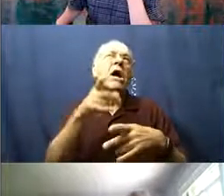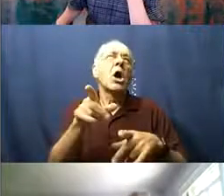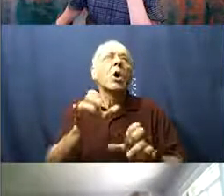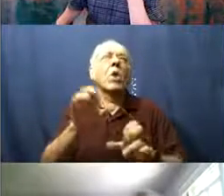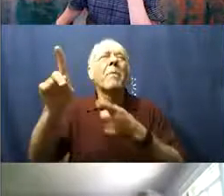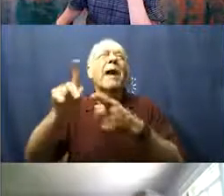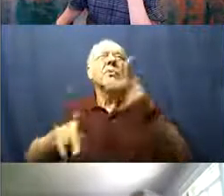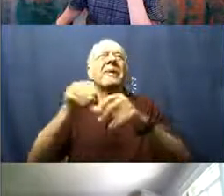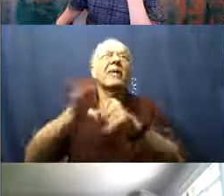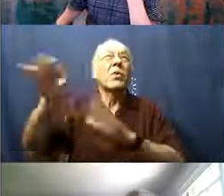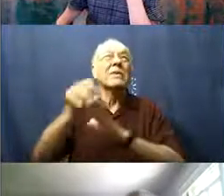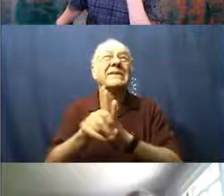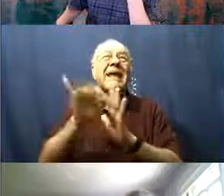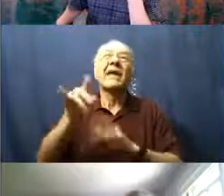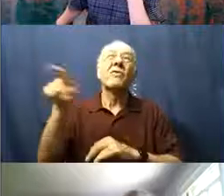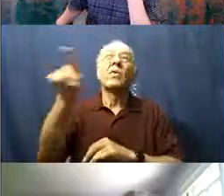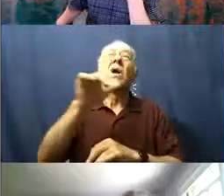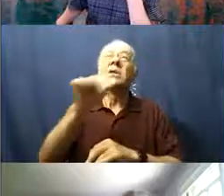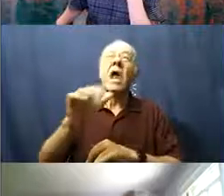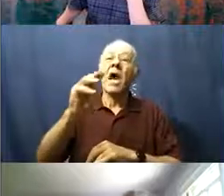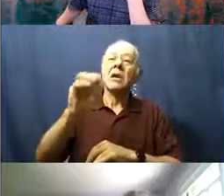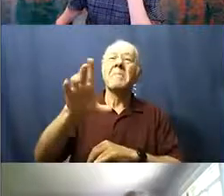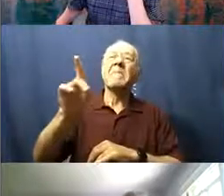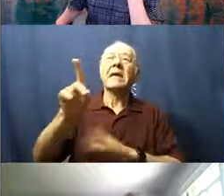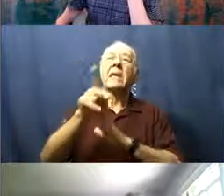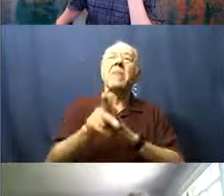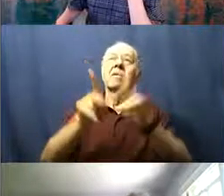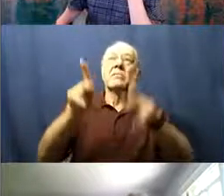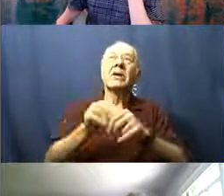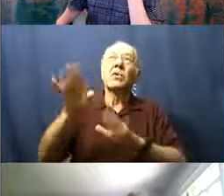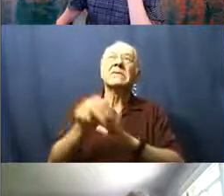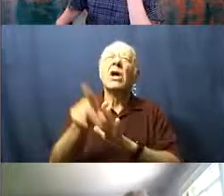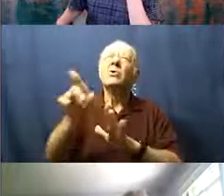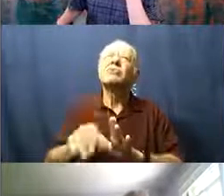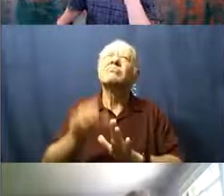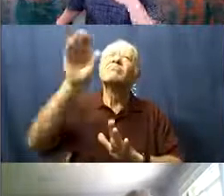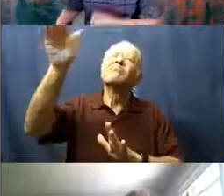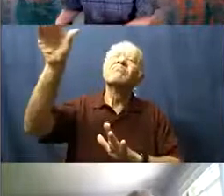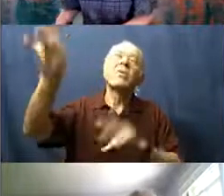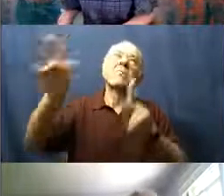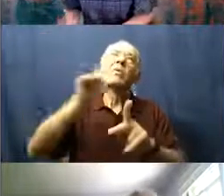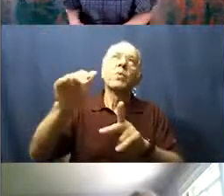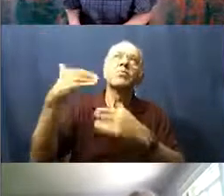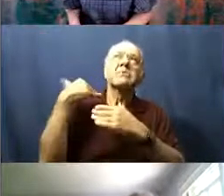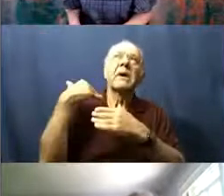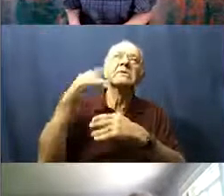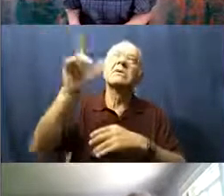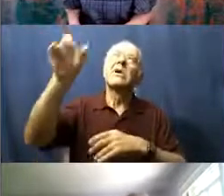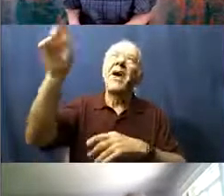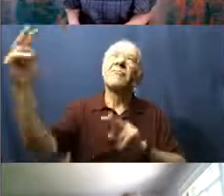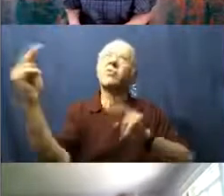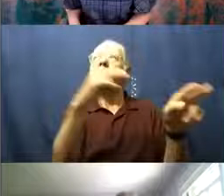in your state. If you're not the Medicaid policy person in your state, go back to the people who are and say, you got to watch